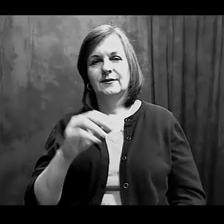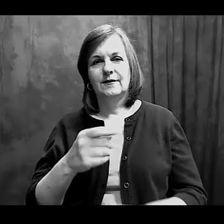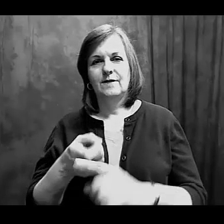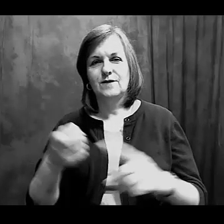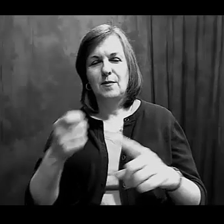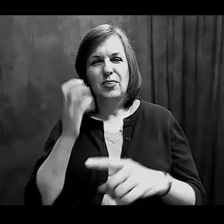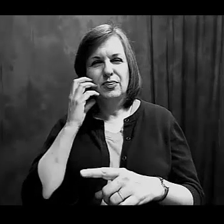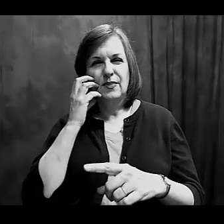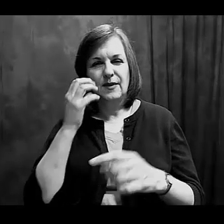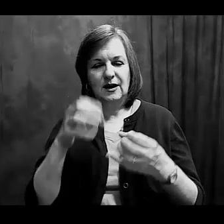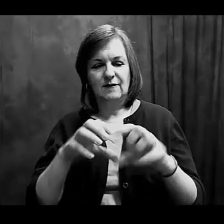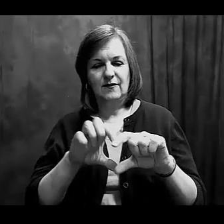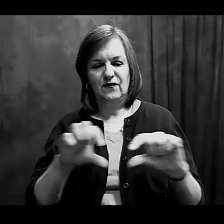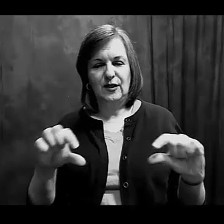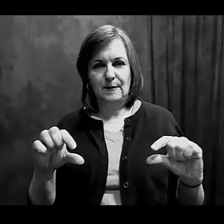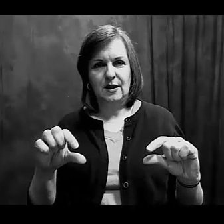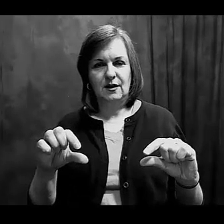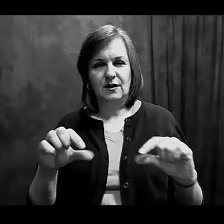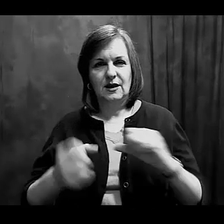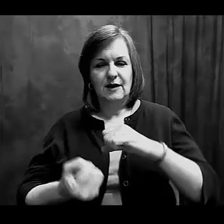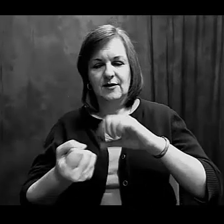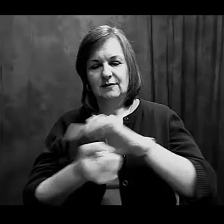sticking out from the myosin filament,